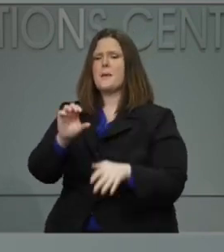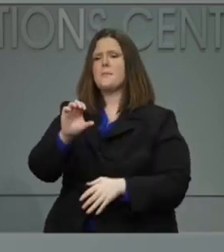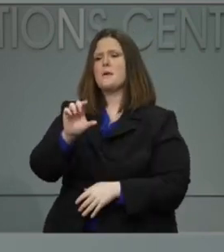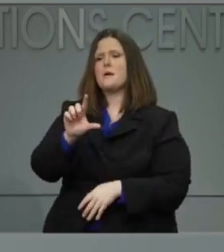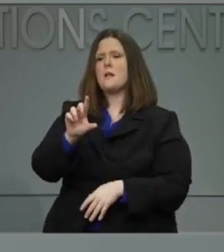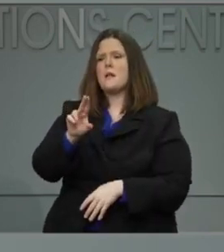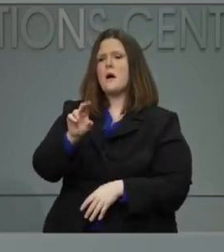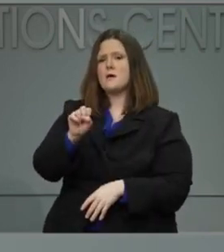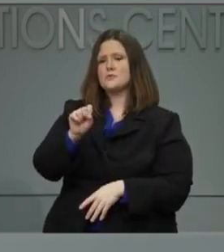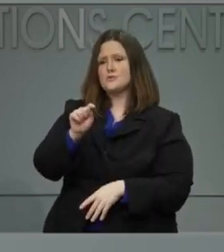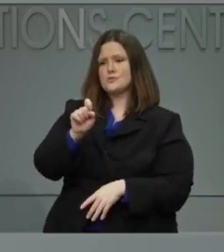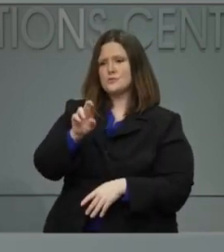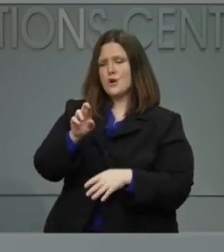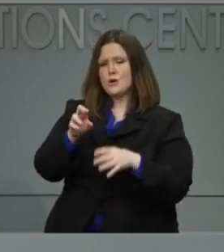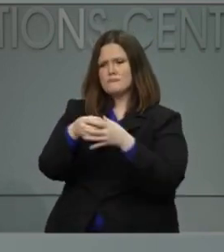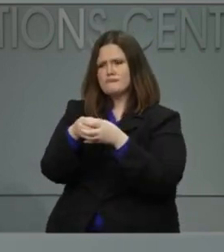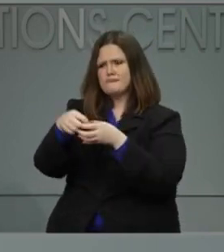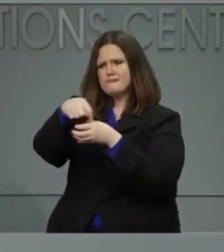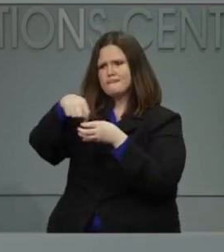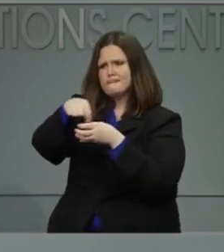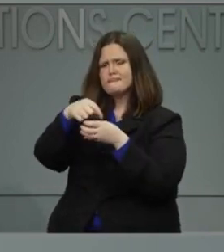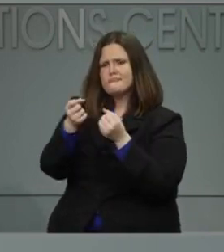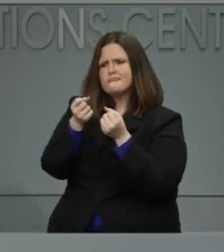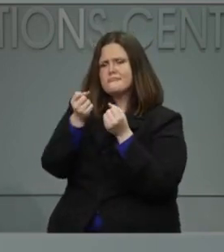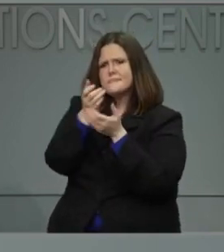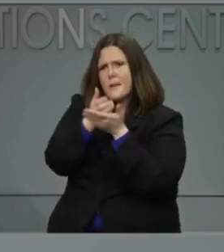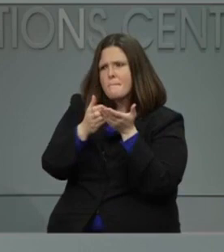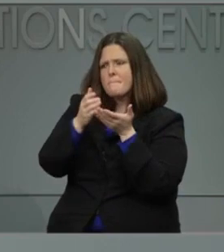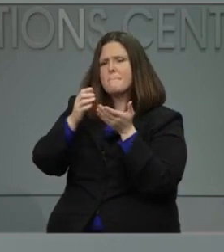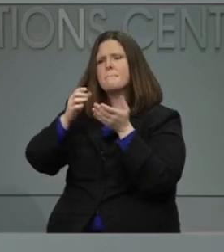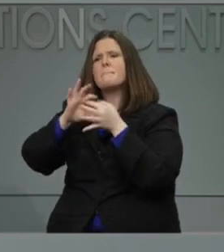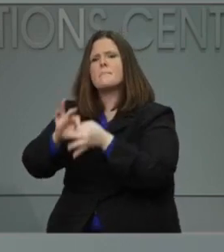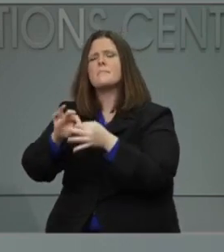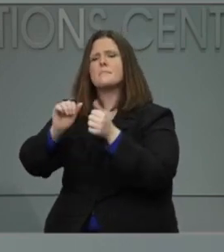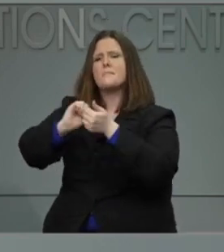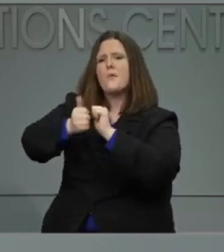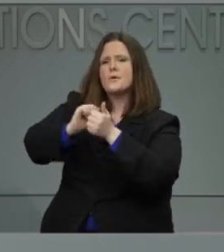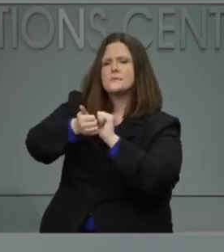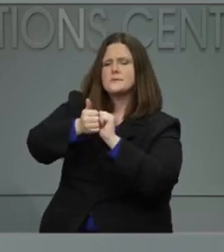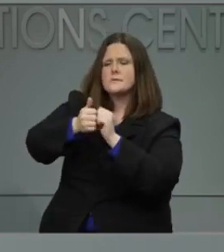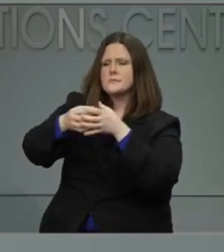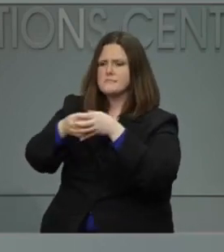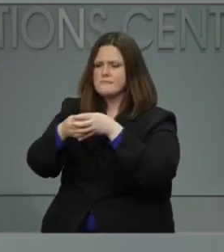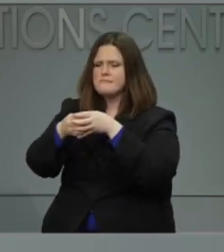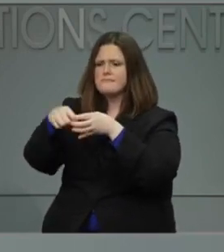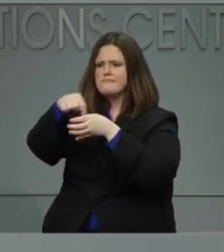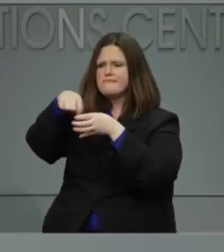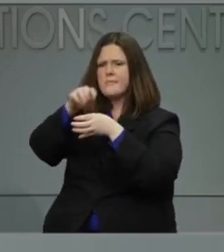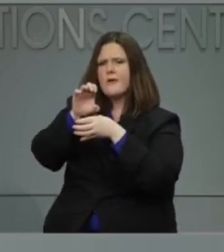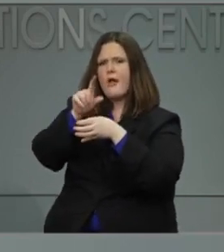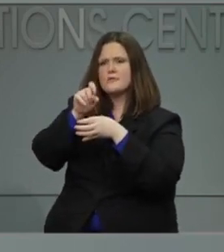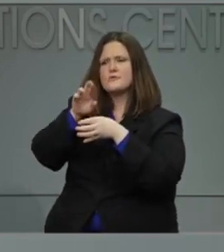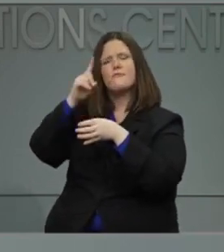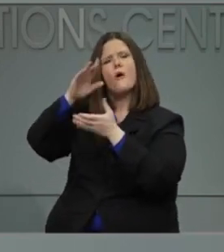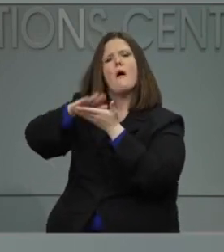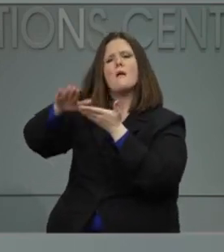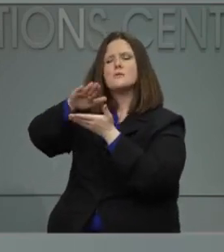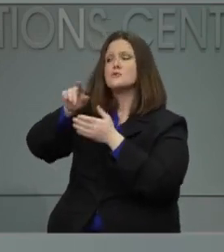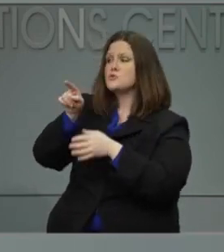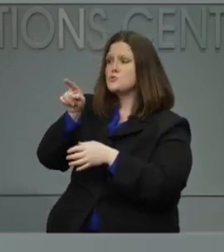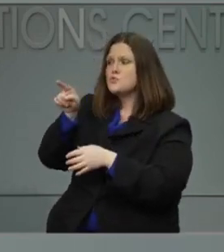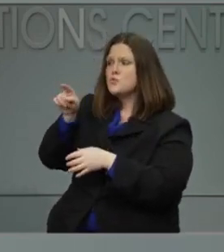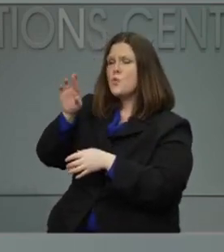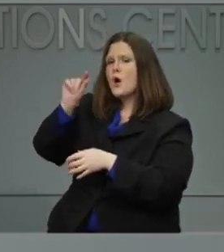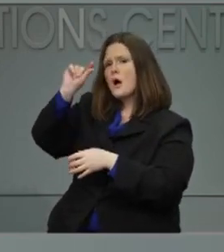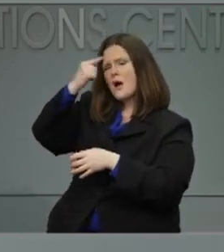campuses and some within athletic departments, are you or the governor advising college presidents to cancel